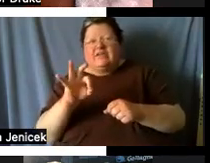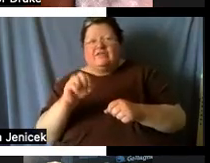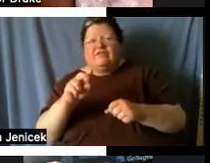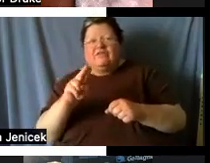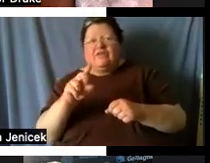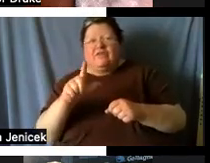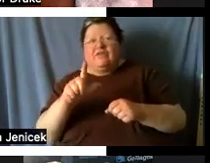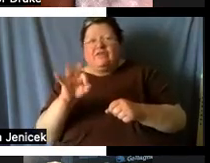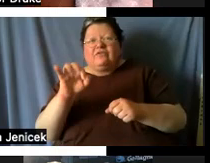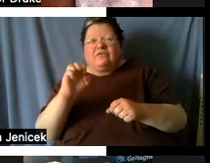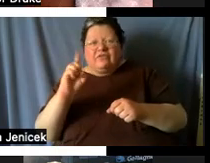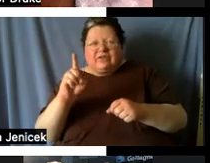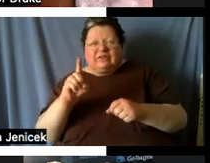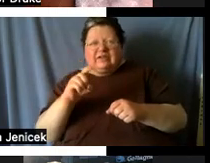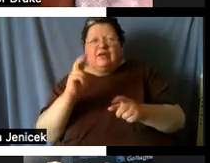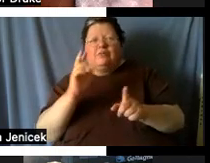projections.